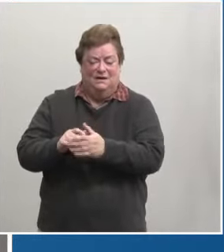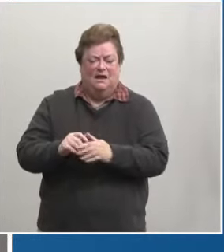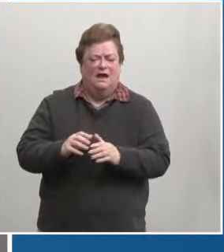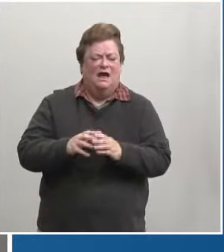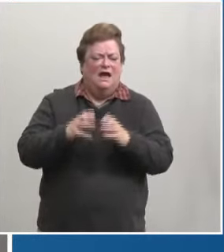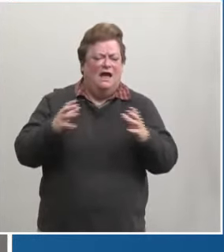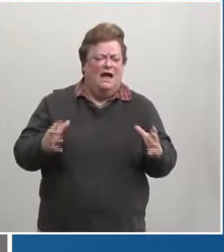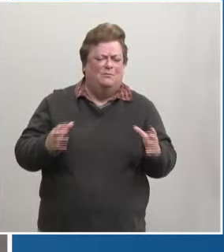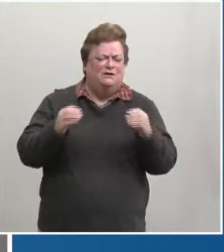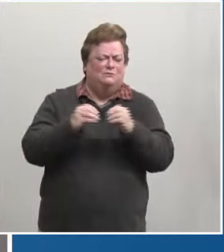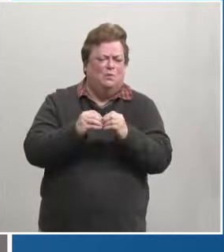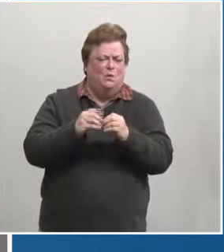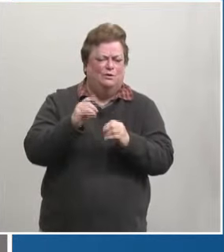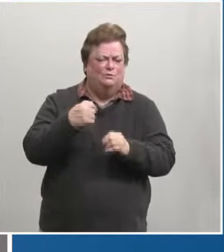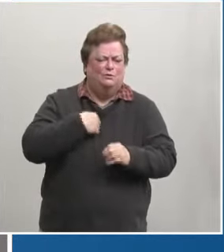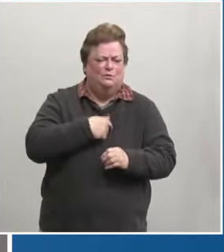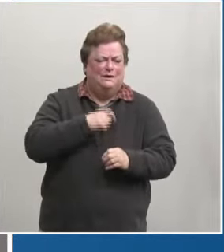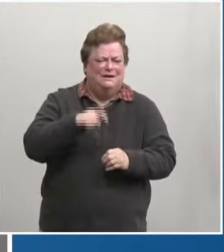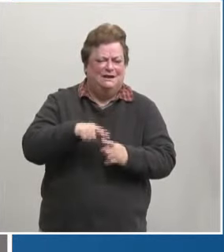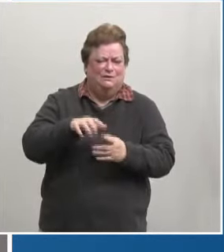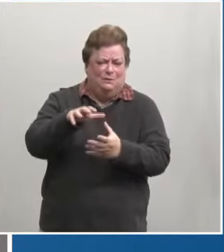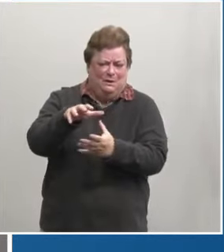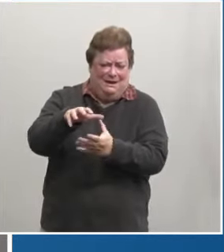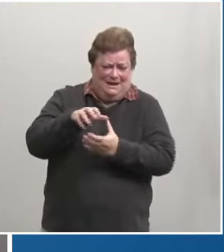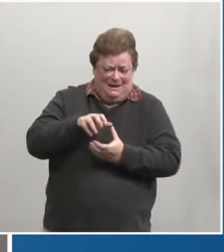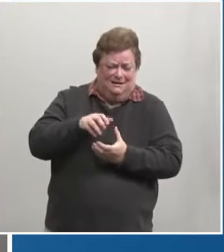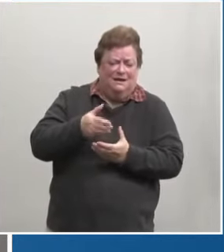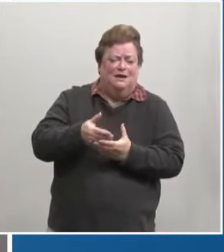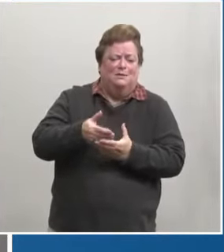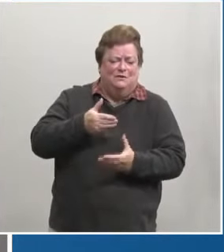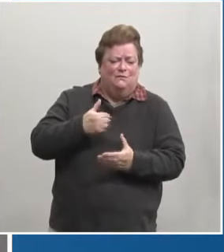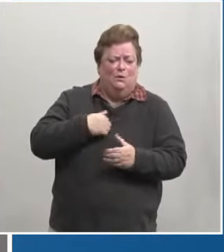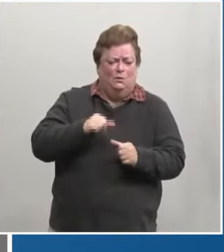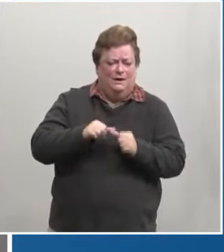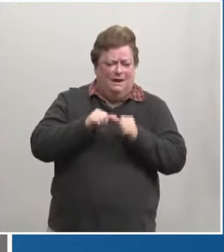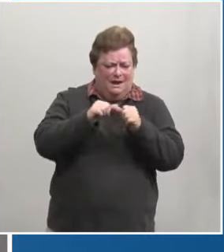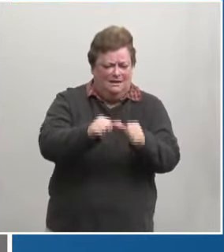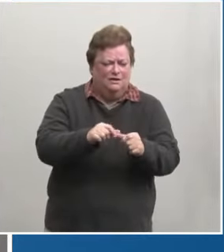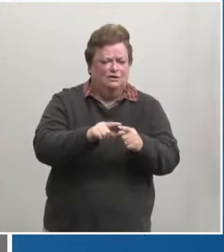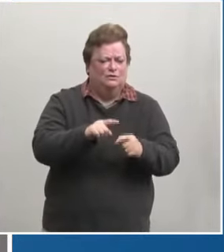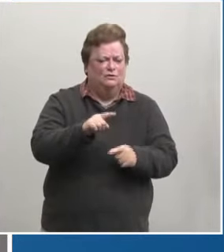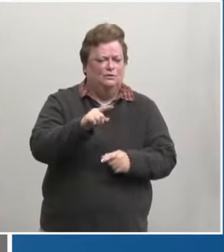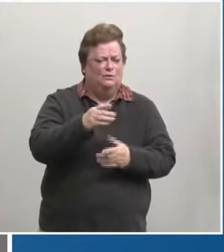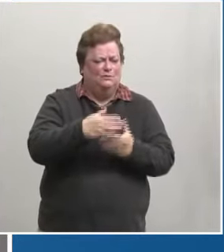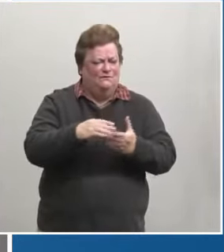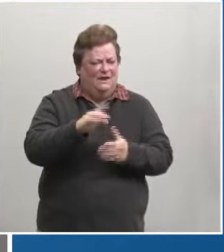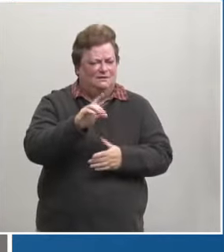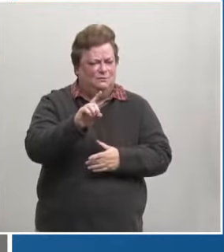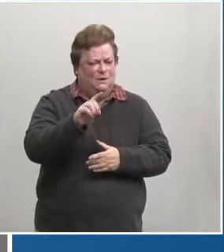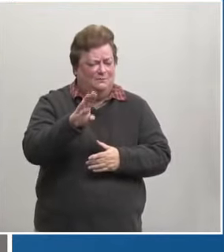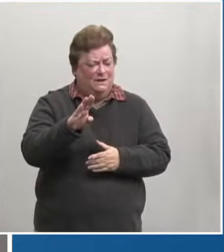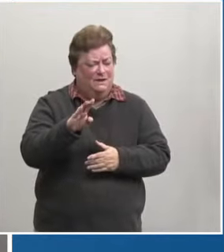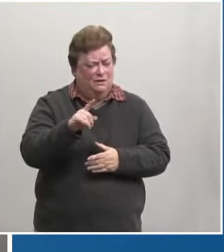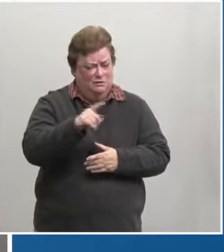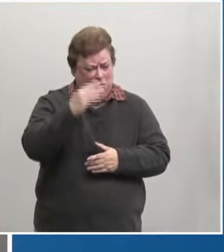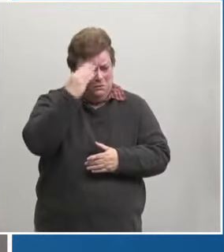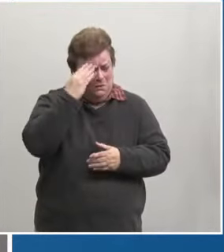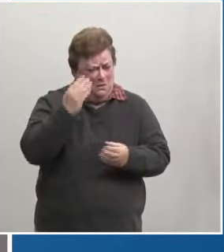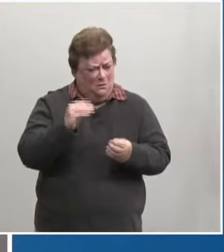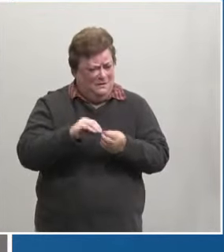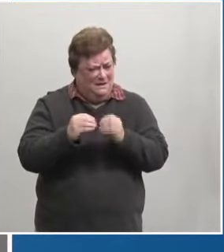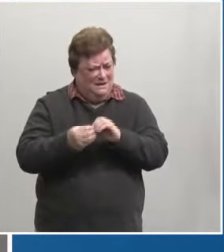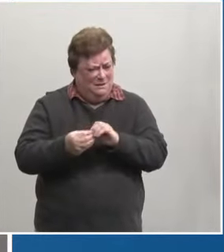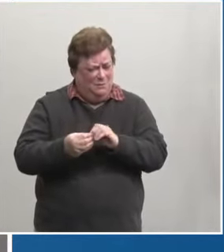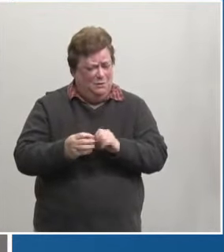much more would we need to receive in order to move on to phase 1B? Are you able to put a number on that?